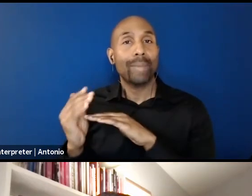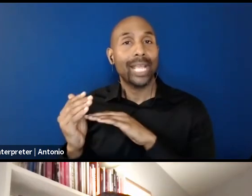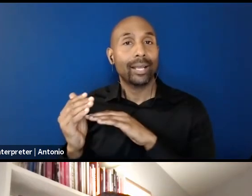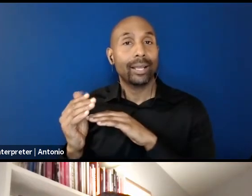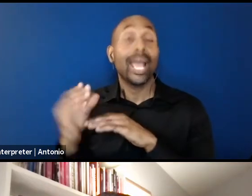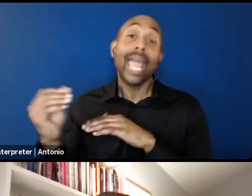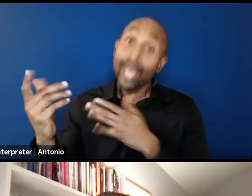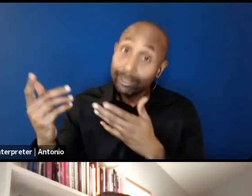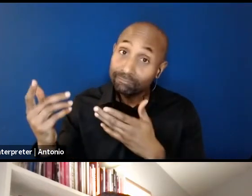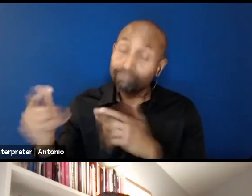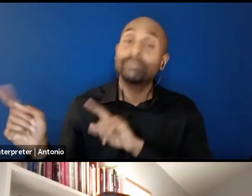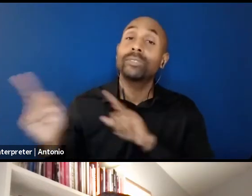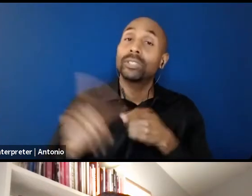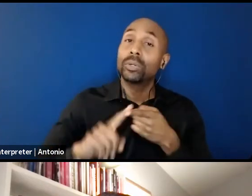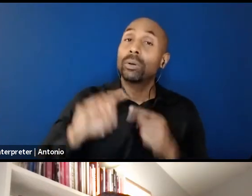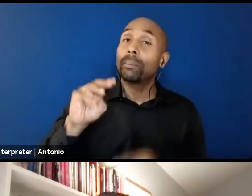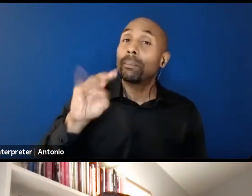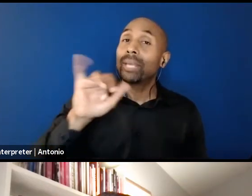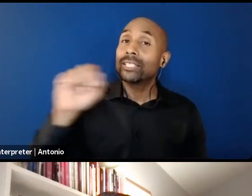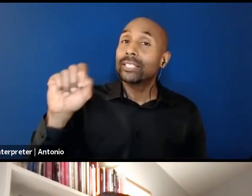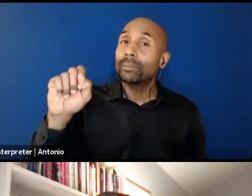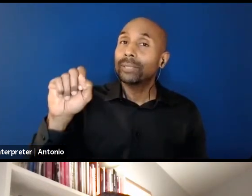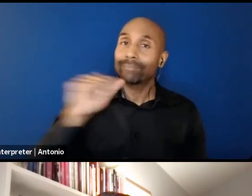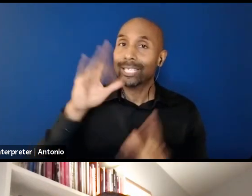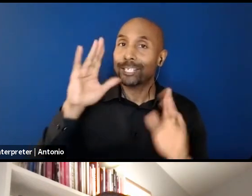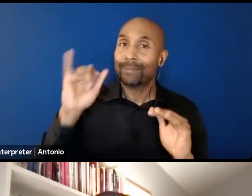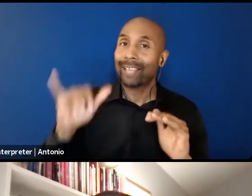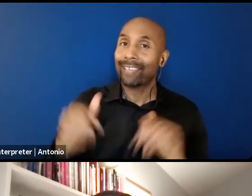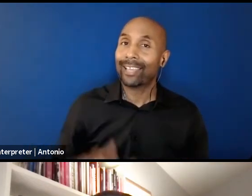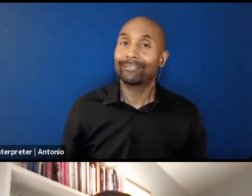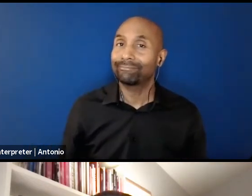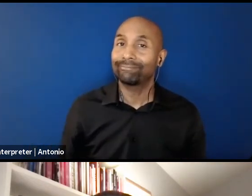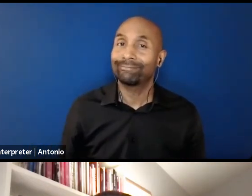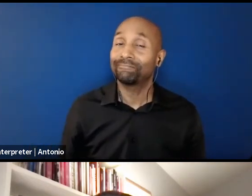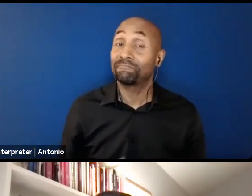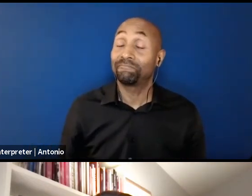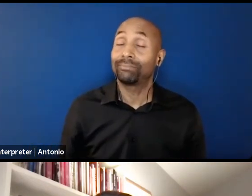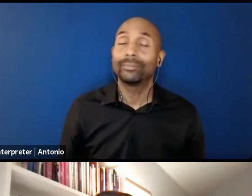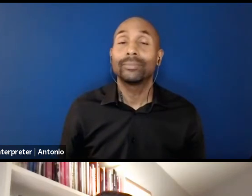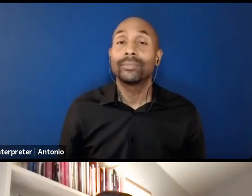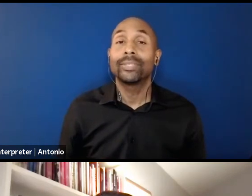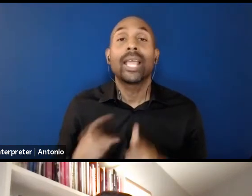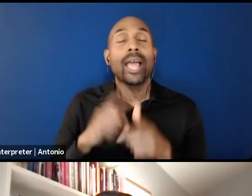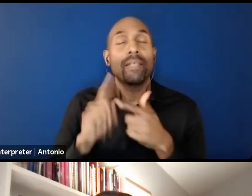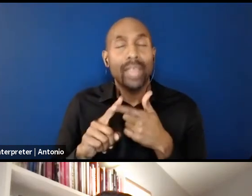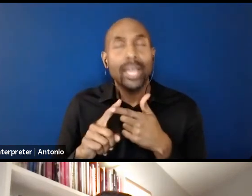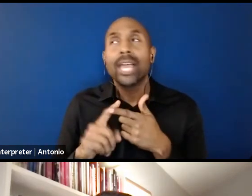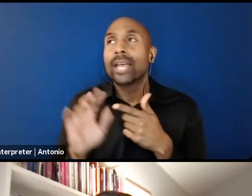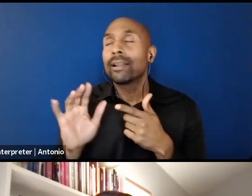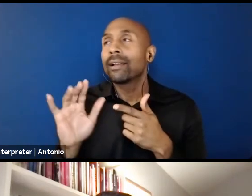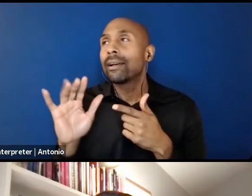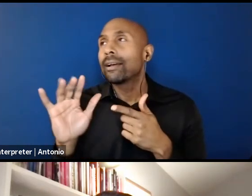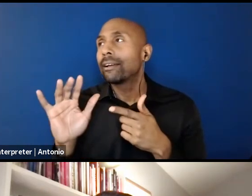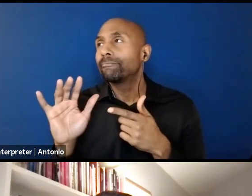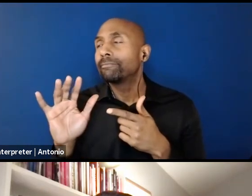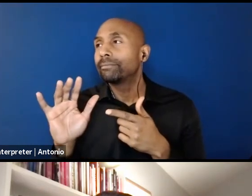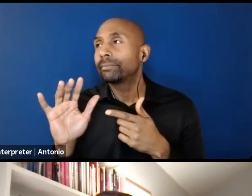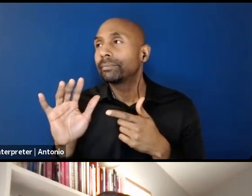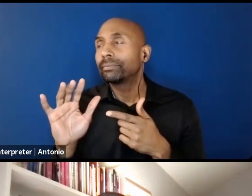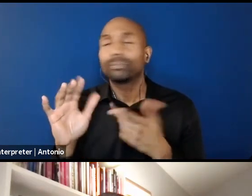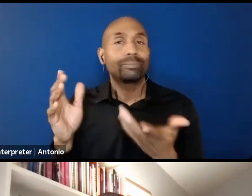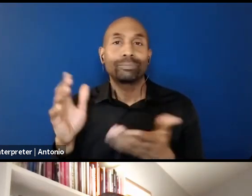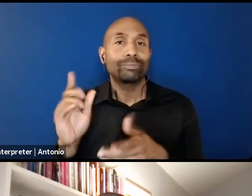Mississippi, where I had not expected to go, and into some